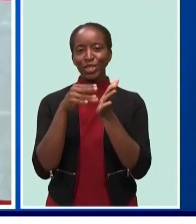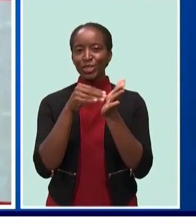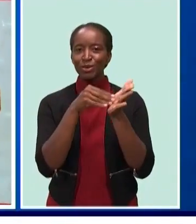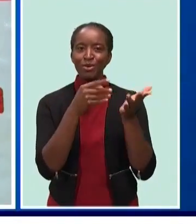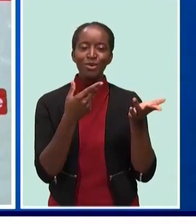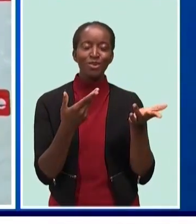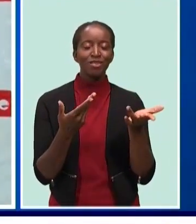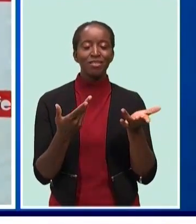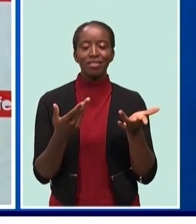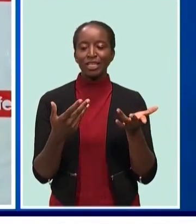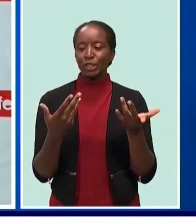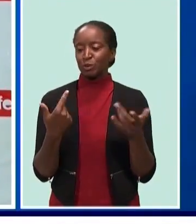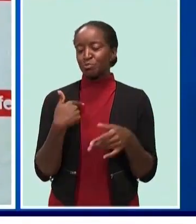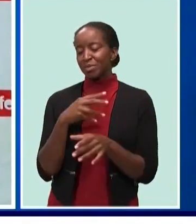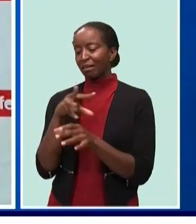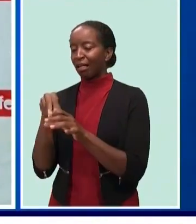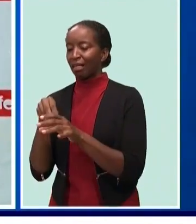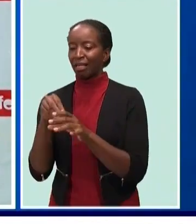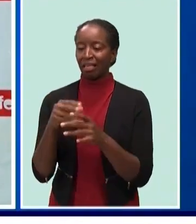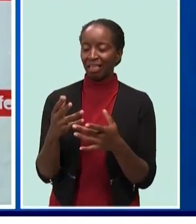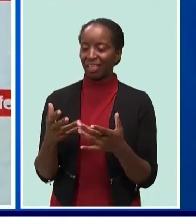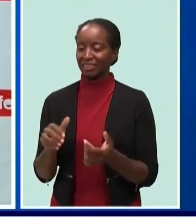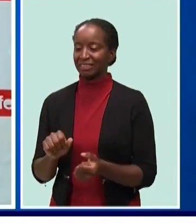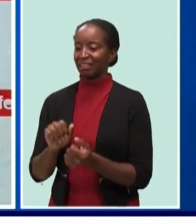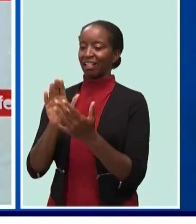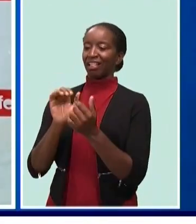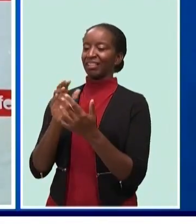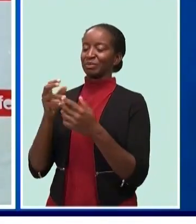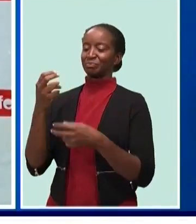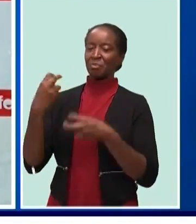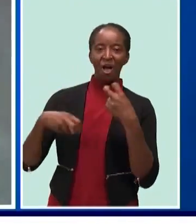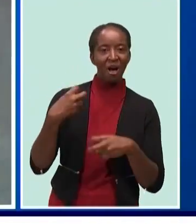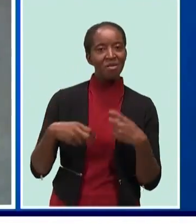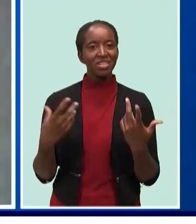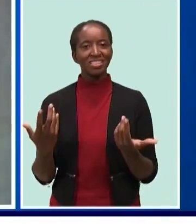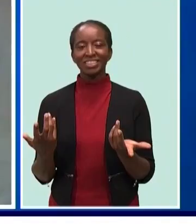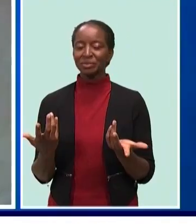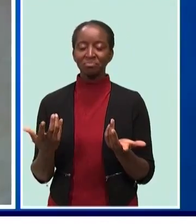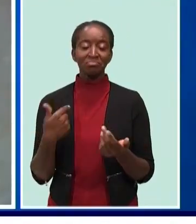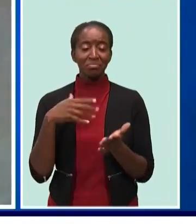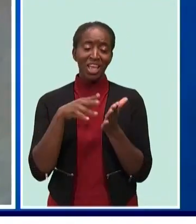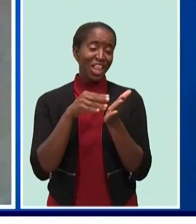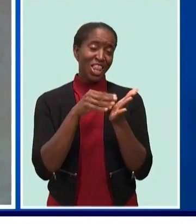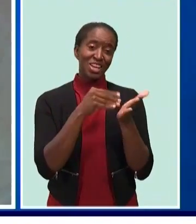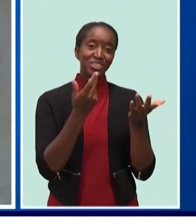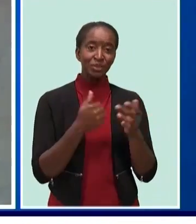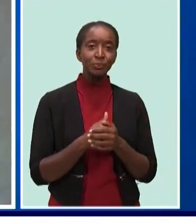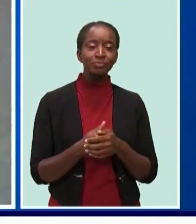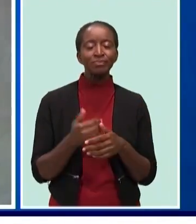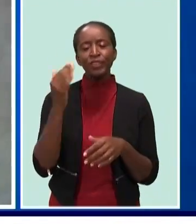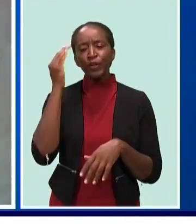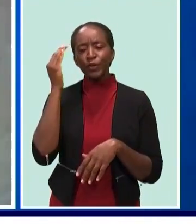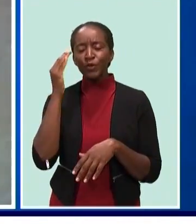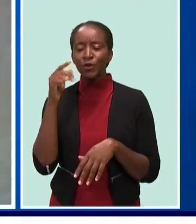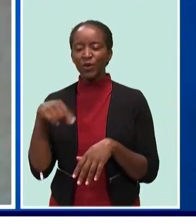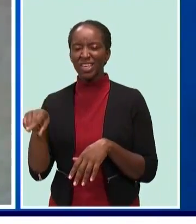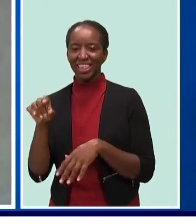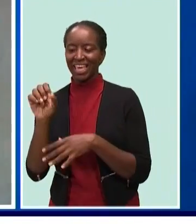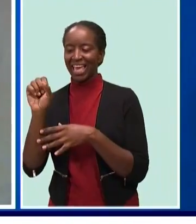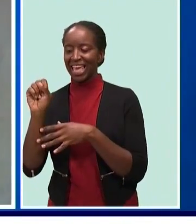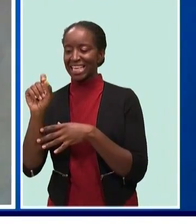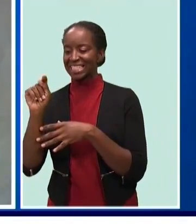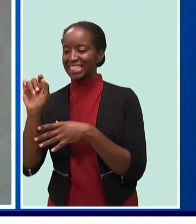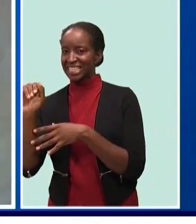yourself out of trouble when you get older in life, and it's taught me a lot. There's the STIs called crabs,